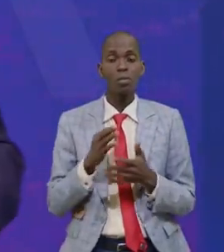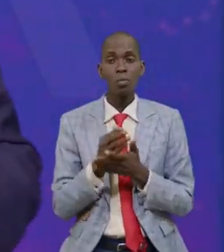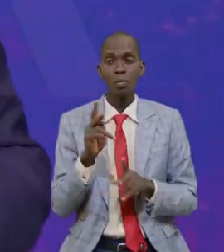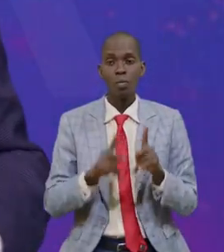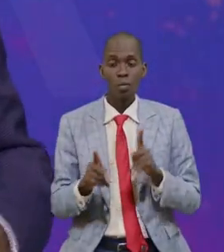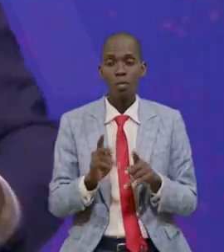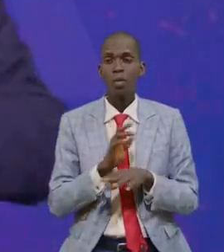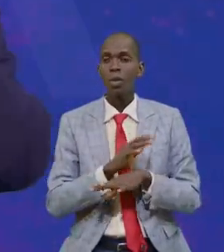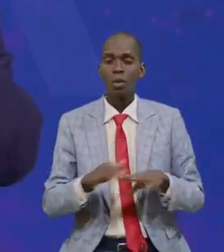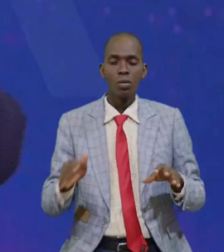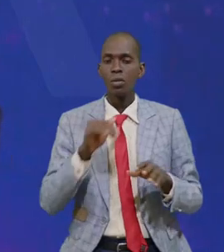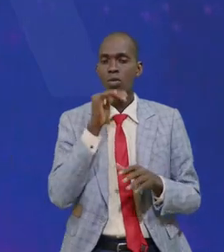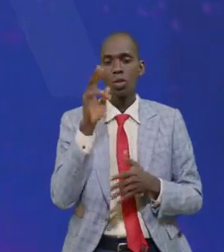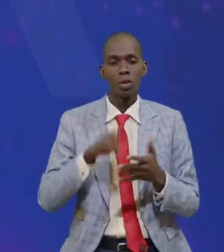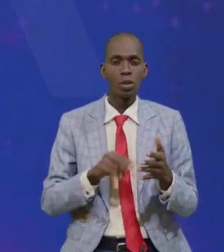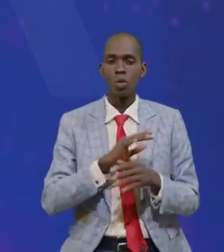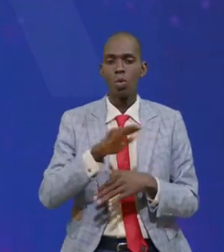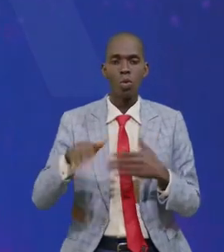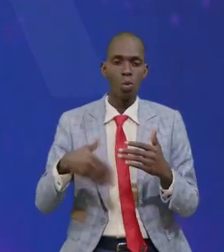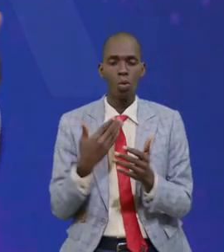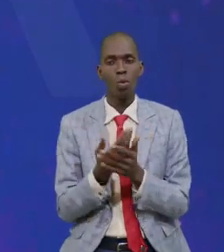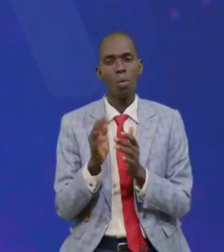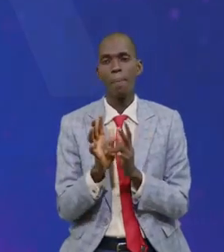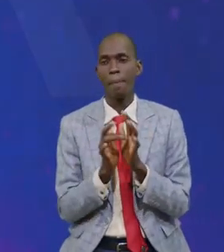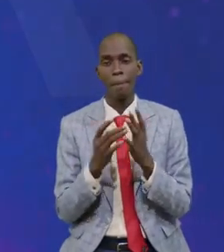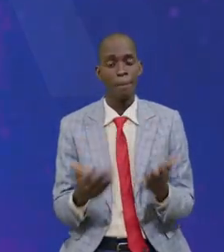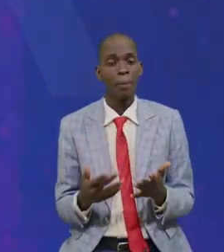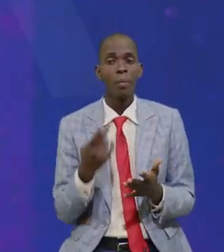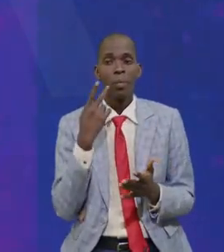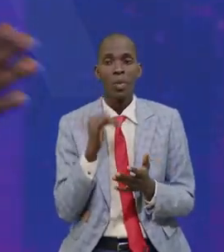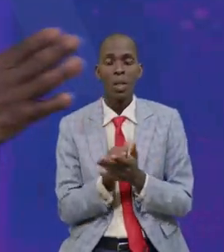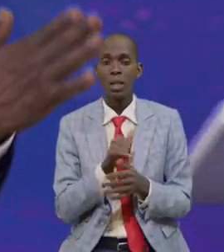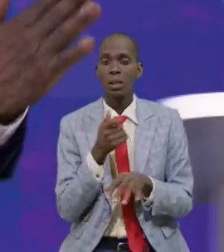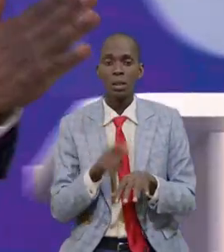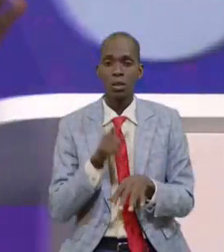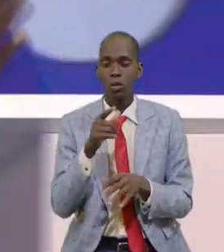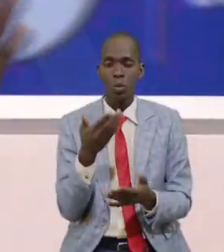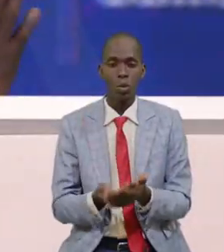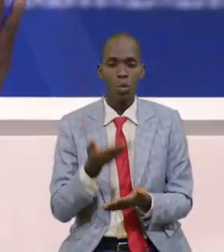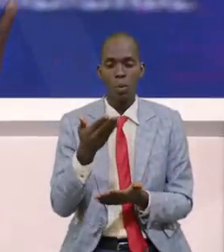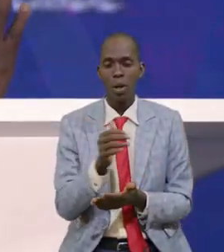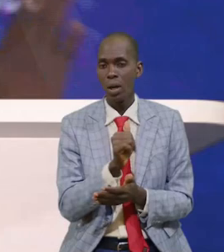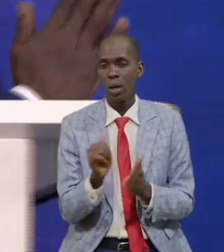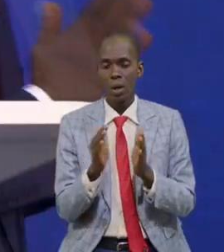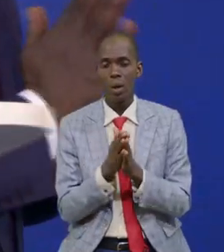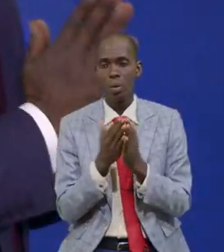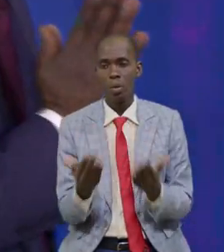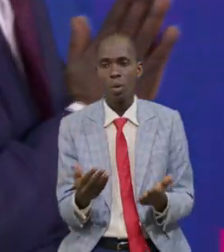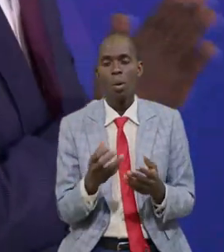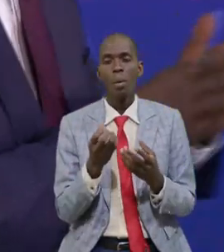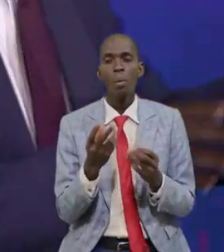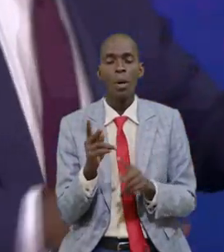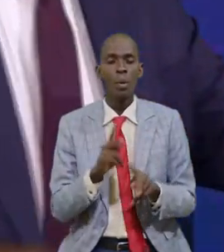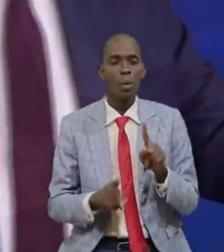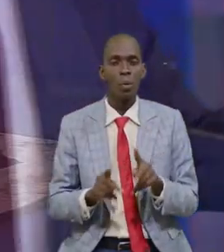whole Bible. You understand? Whenever you buy a book, many people, when you read the book you